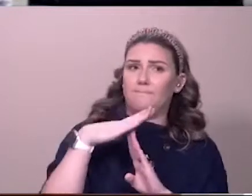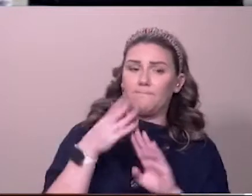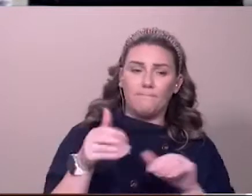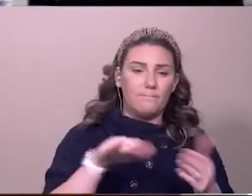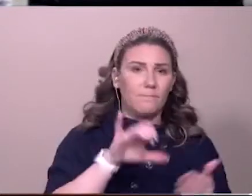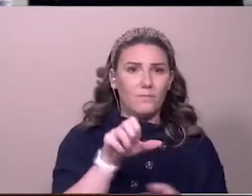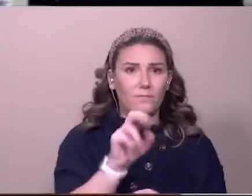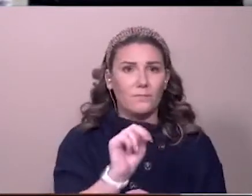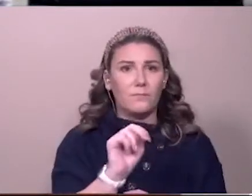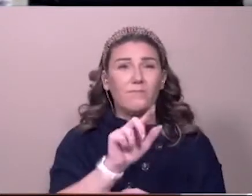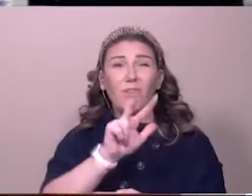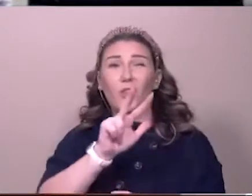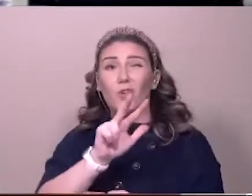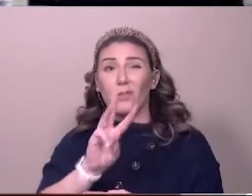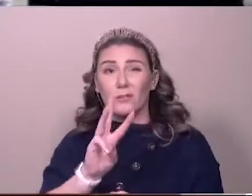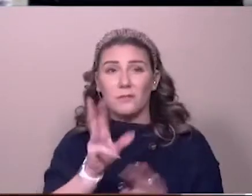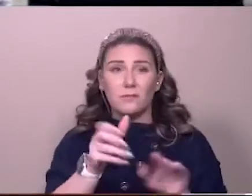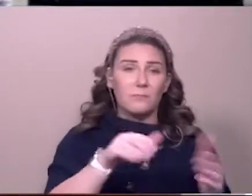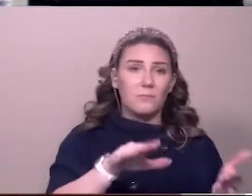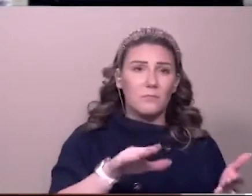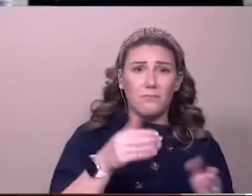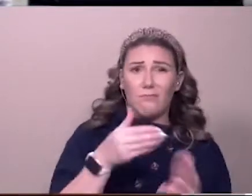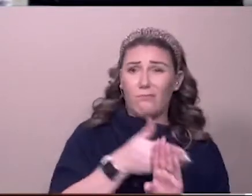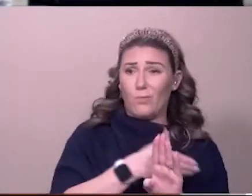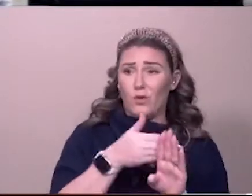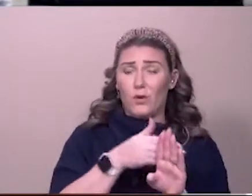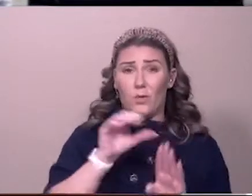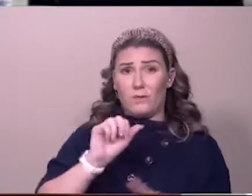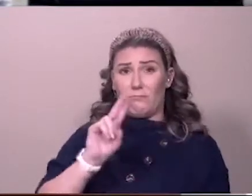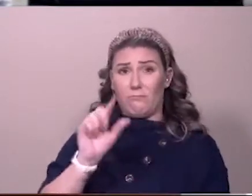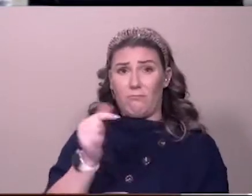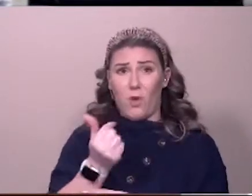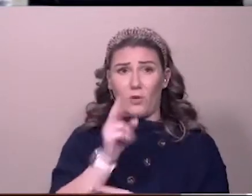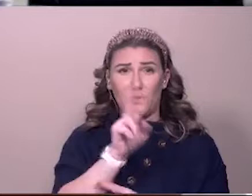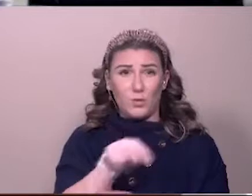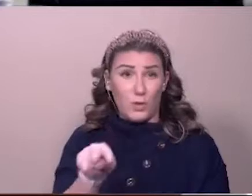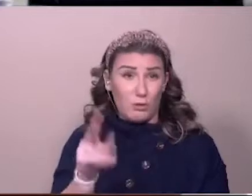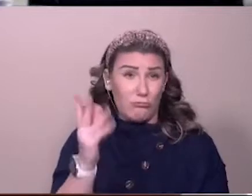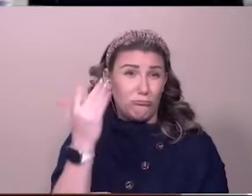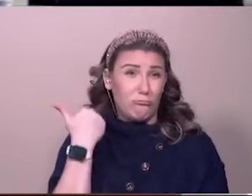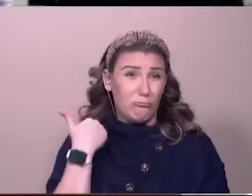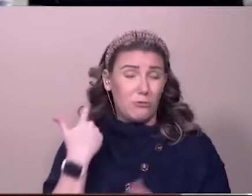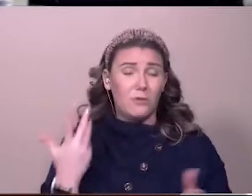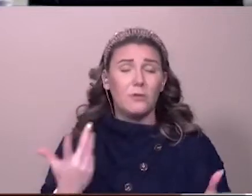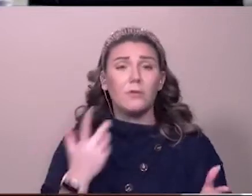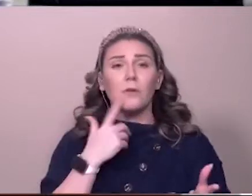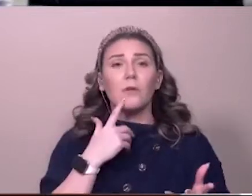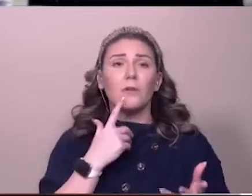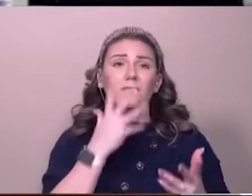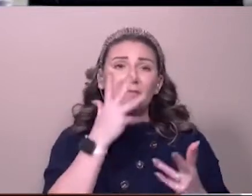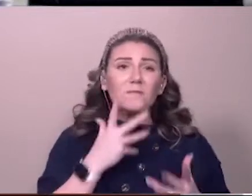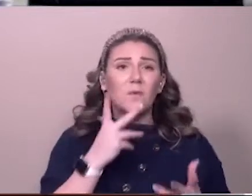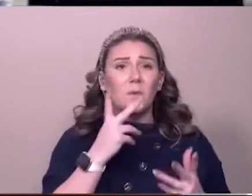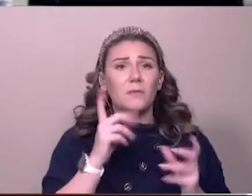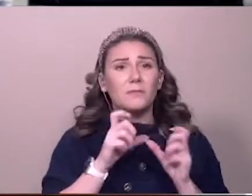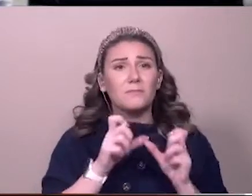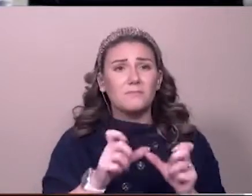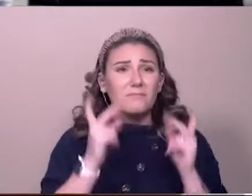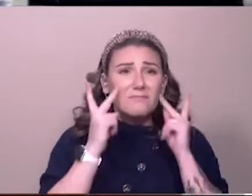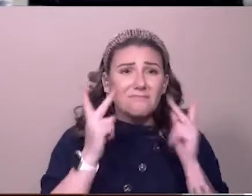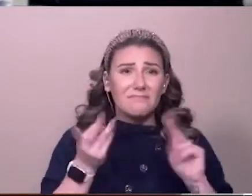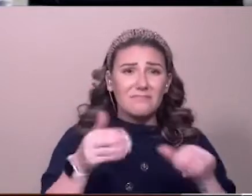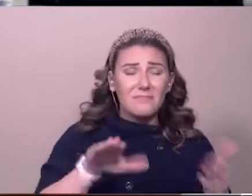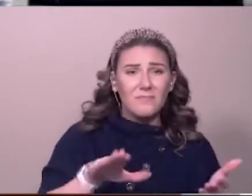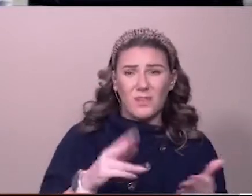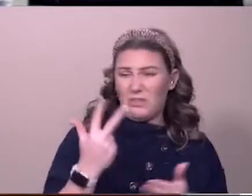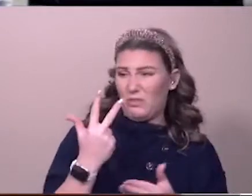had 36, and our prior high was in August, which was 22. And unfortunately, we continue to see deaths. We've had 3 so far in the last 2